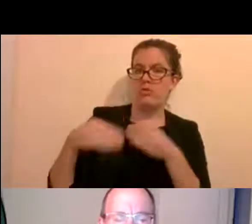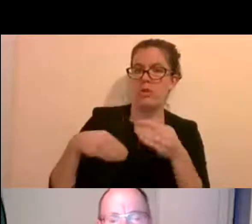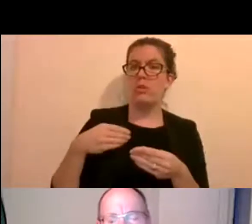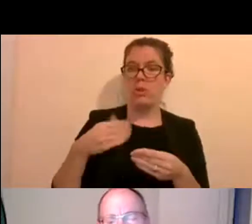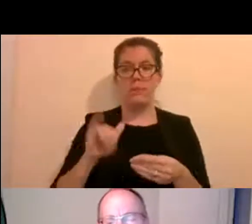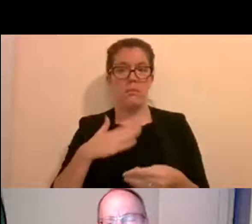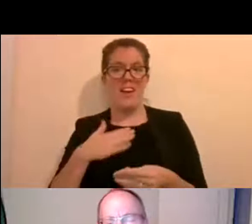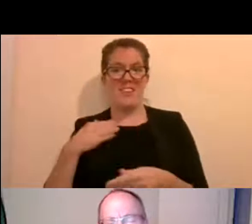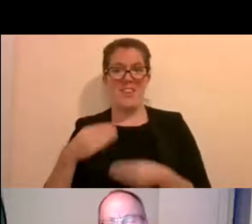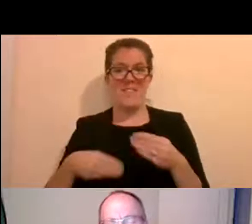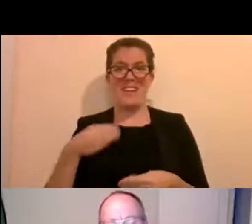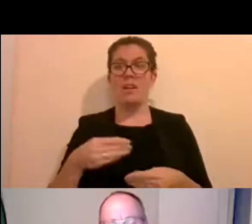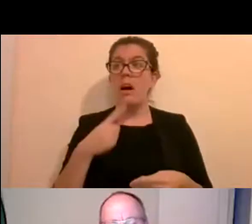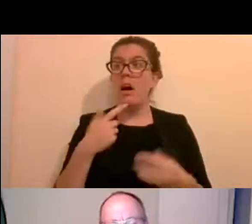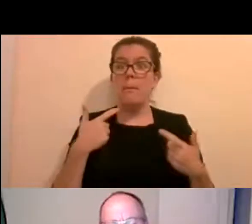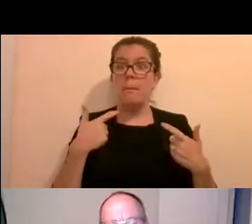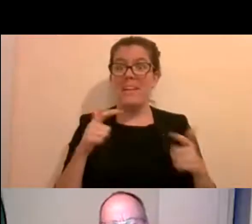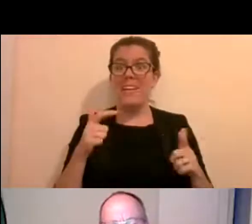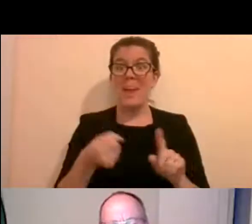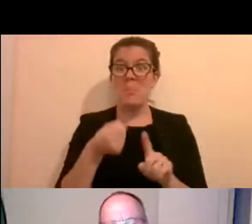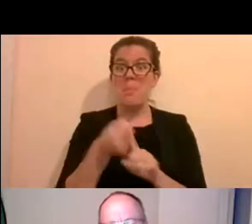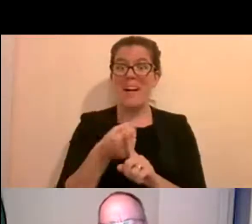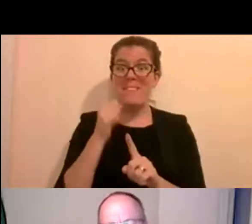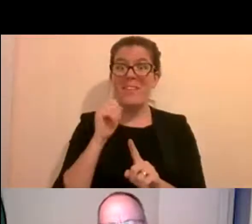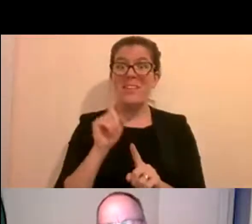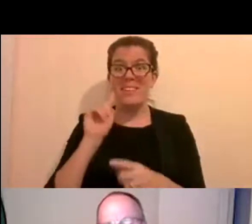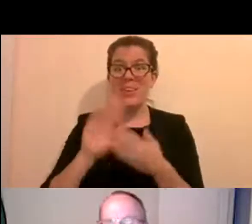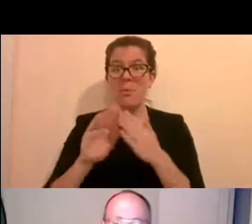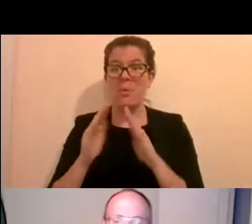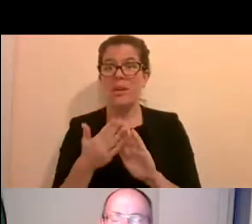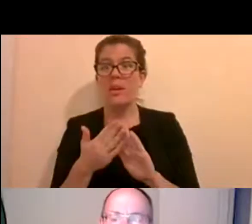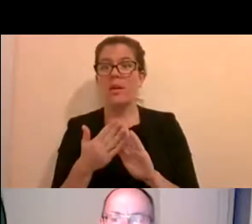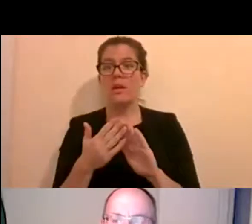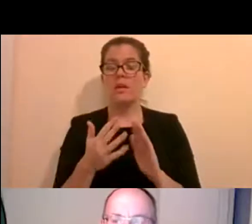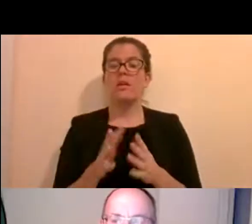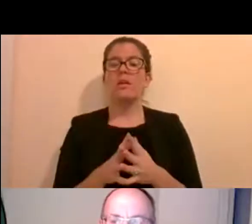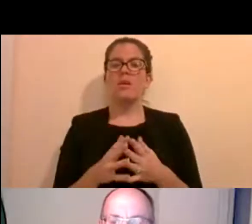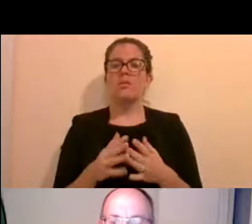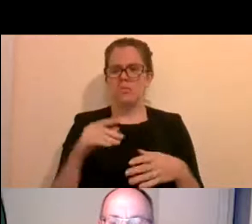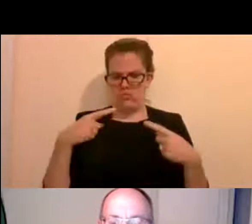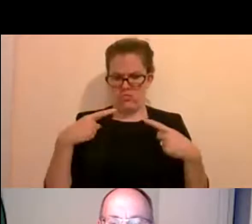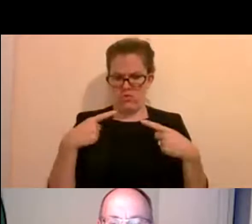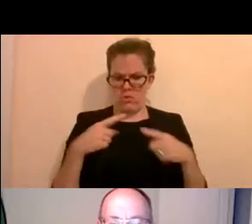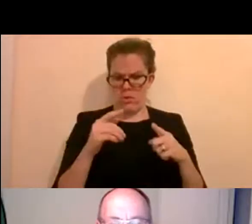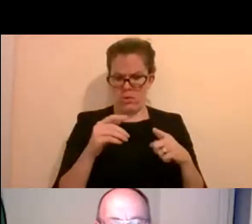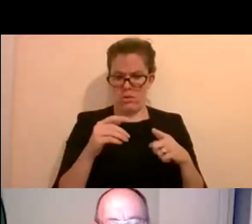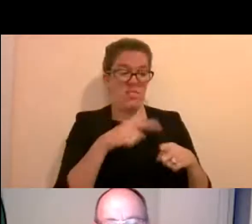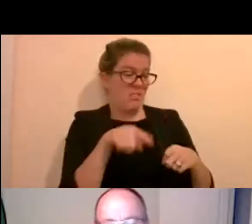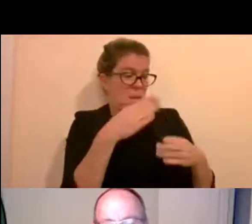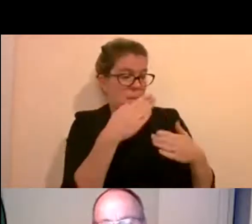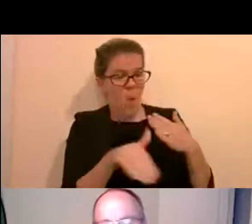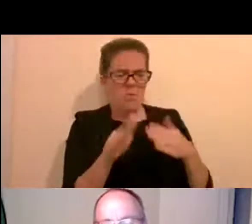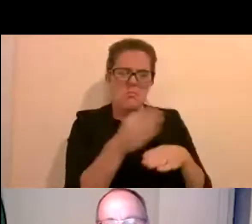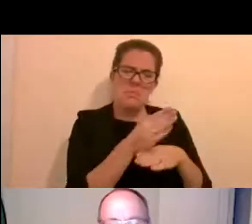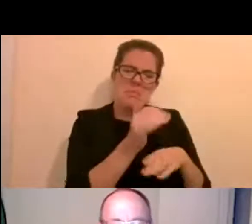what came out of that were some laws that were put together in the 70s that were